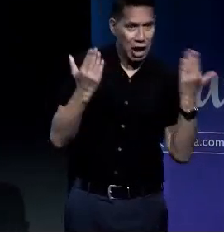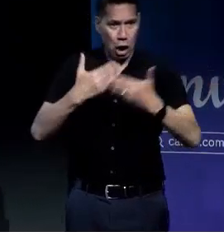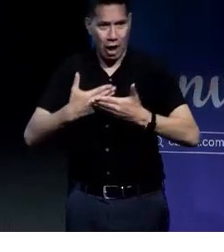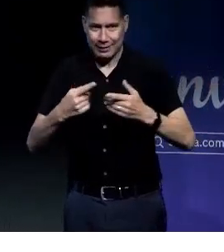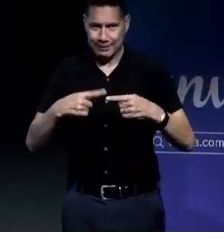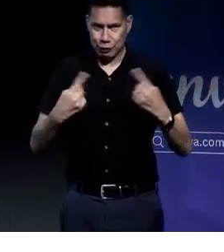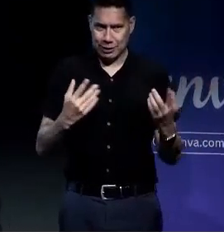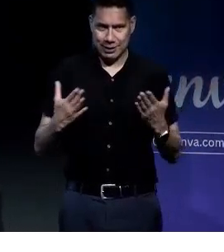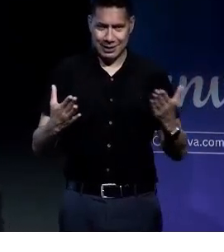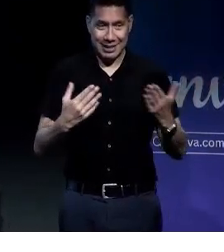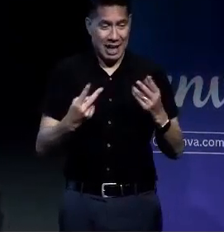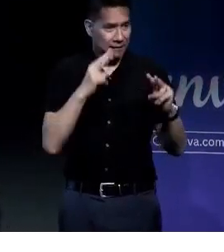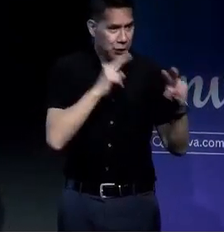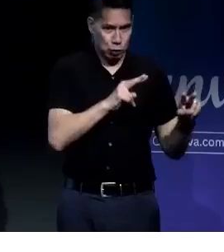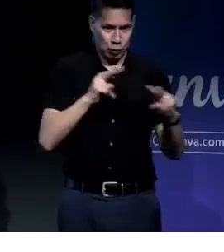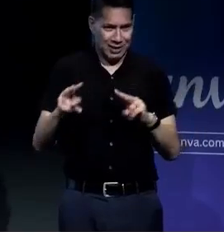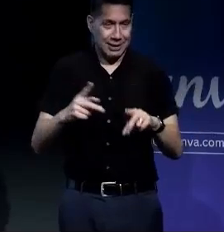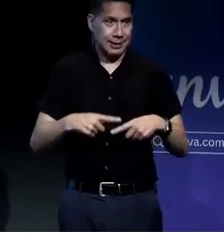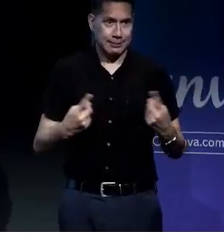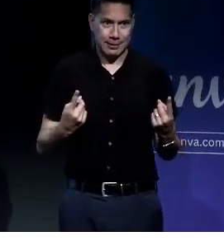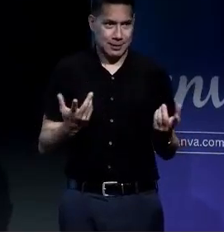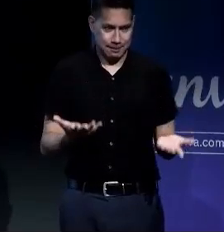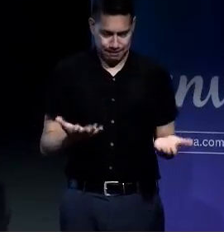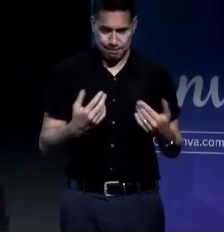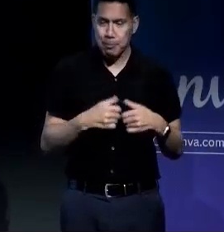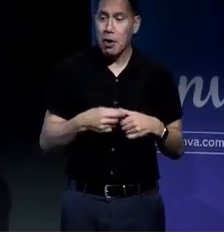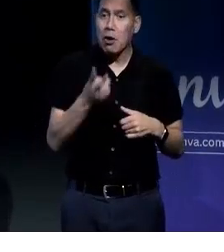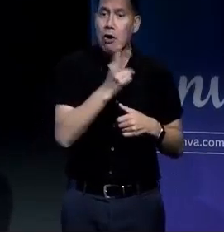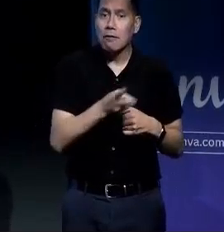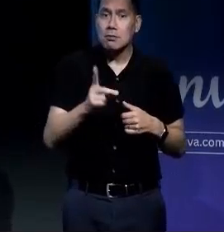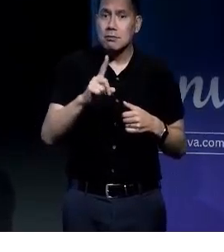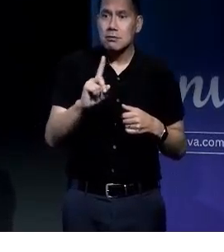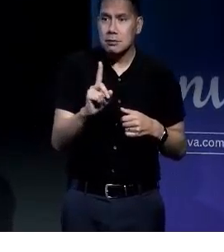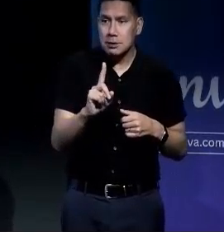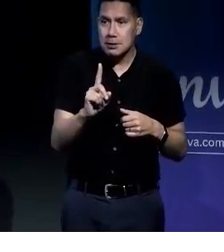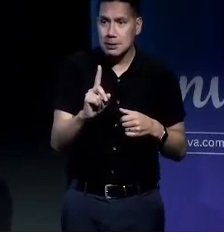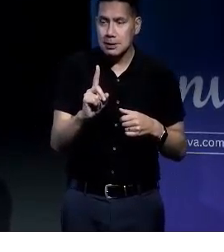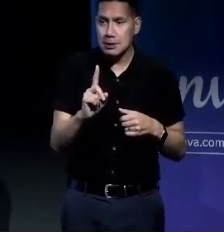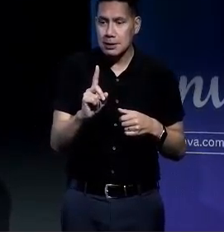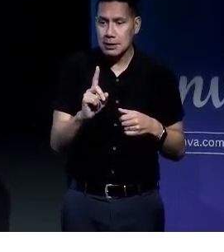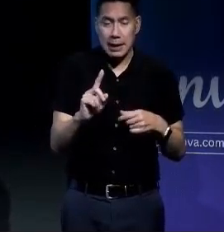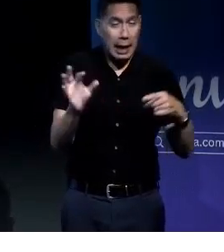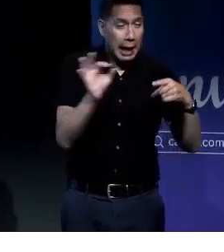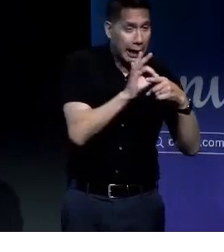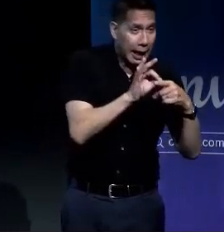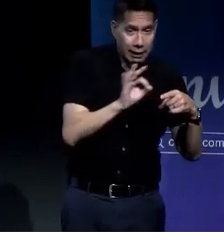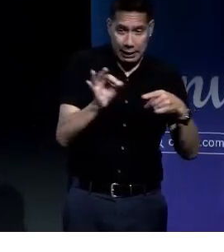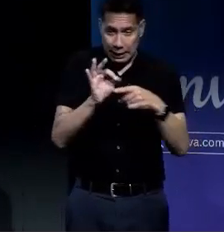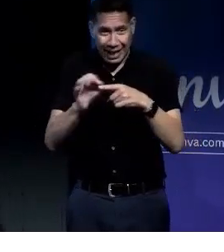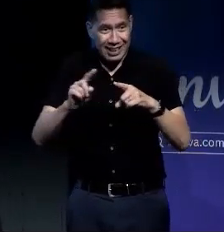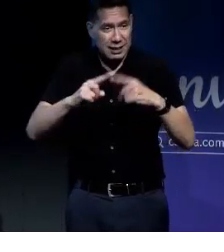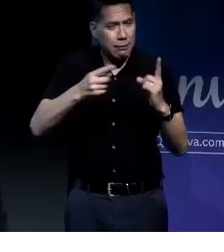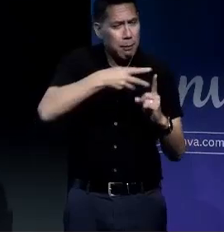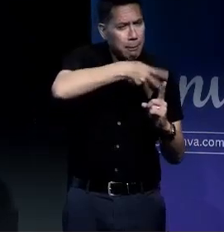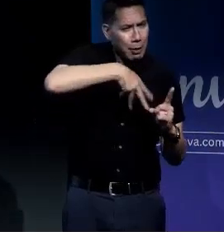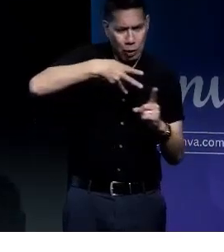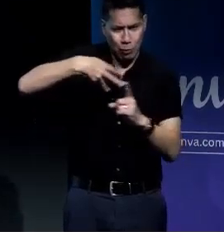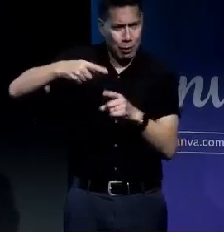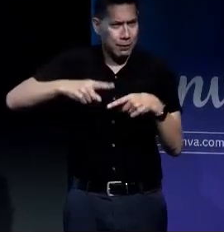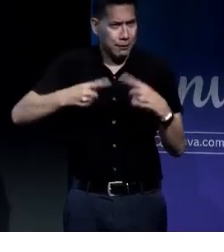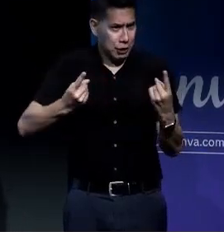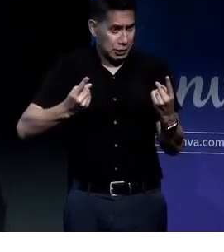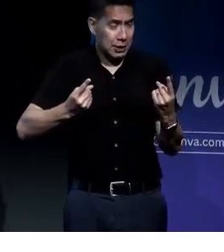being able to see it purposes. Often colours will look different on different backgrounds, so you need to